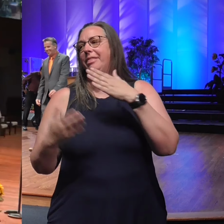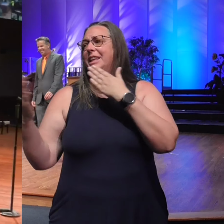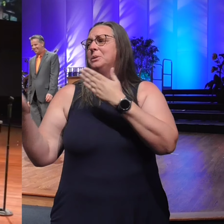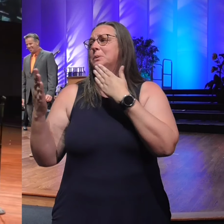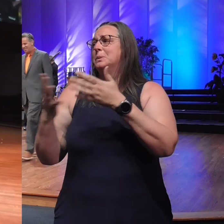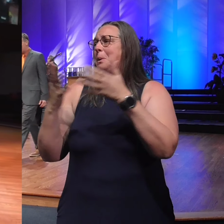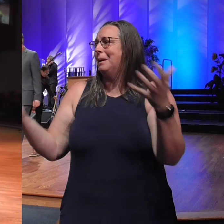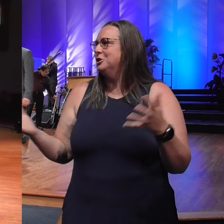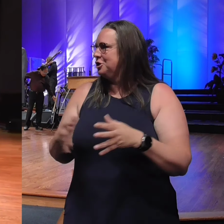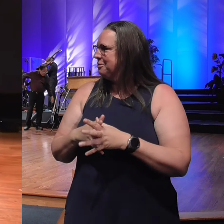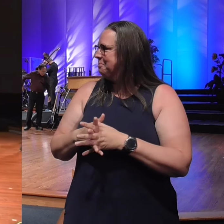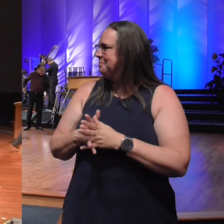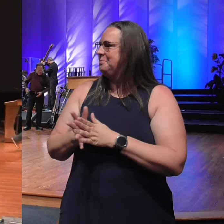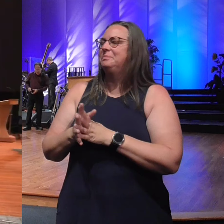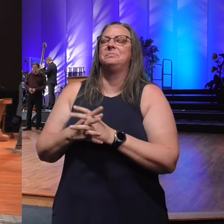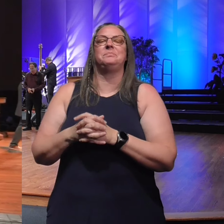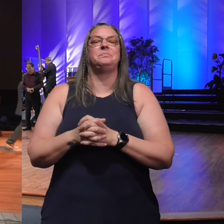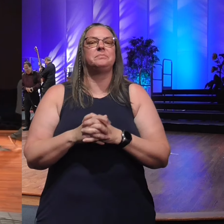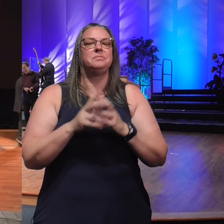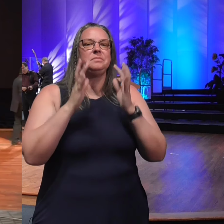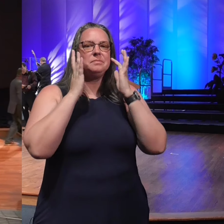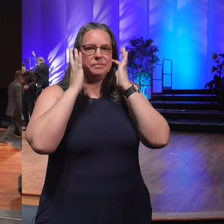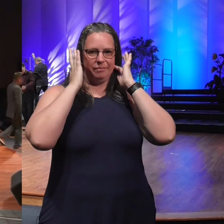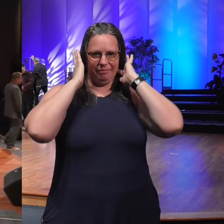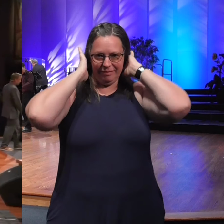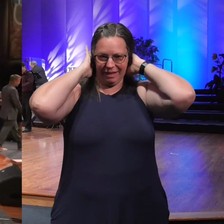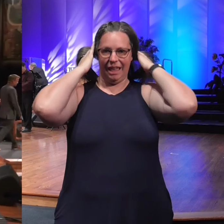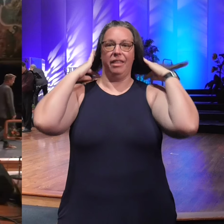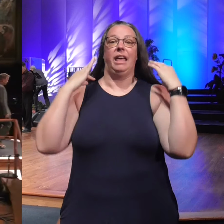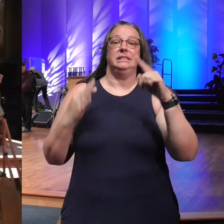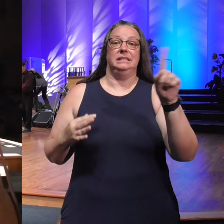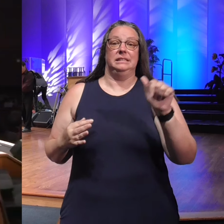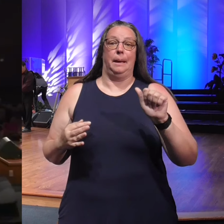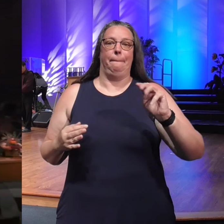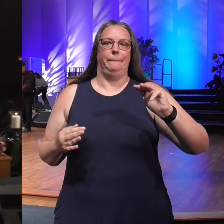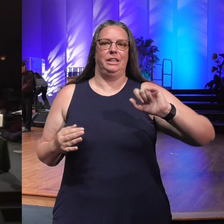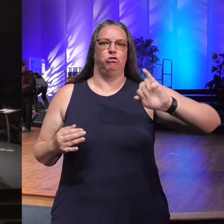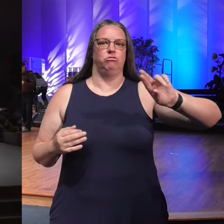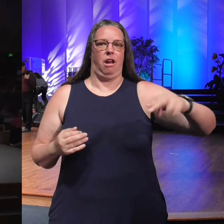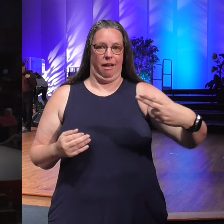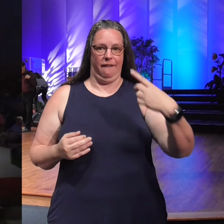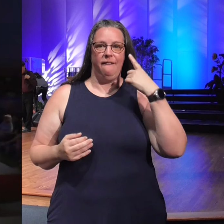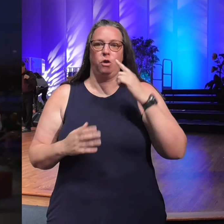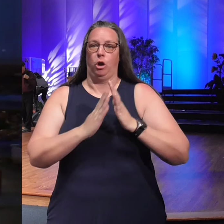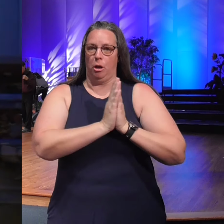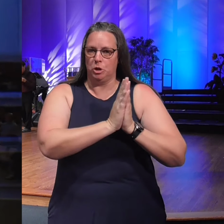much. Thank you, Reverend Samira, for your prayer.